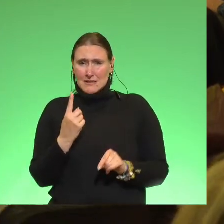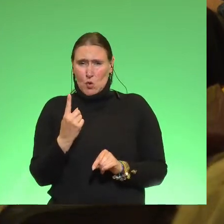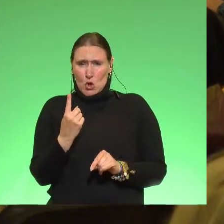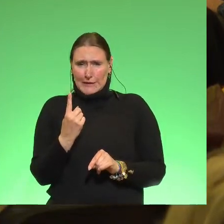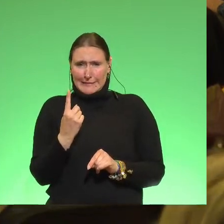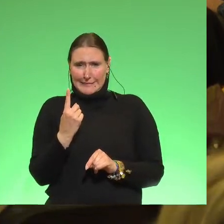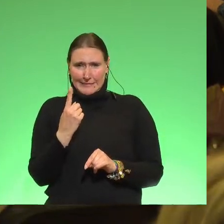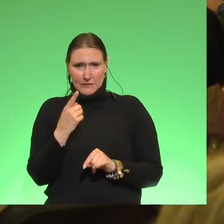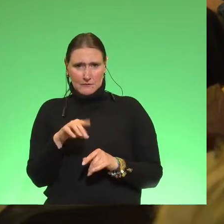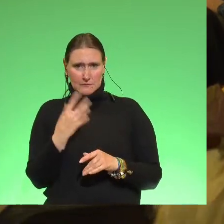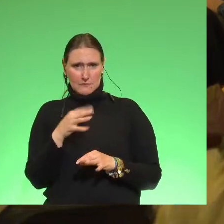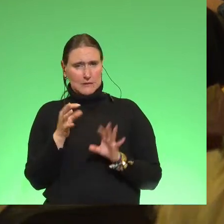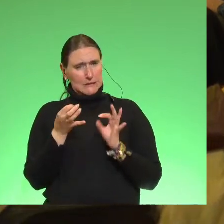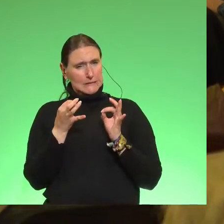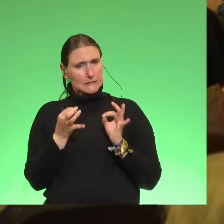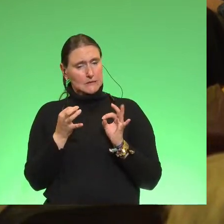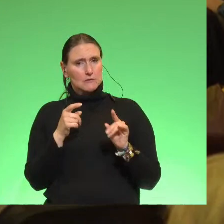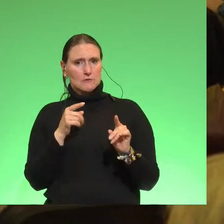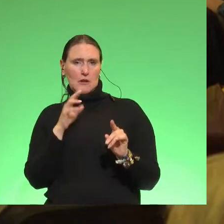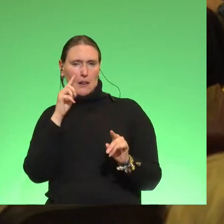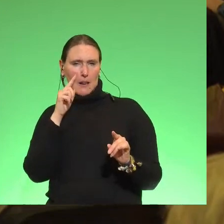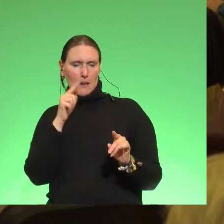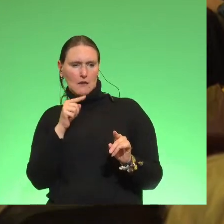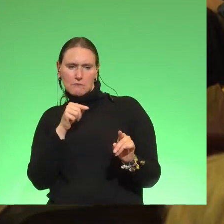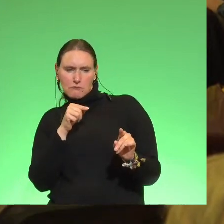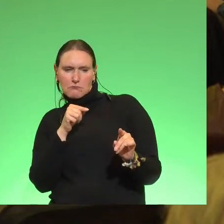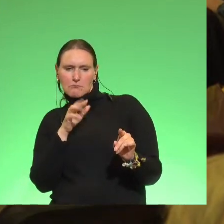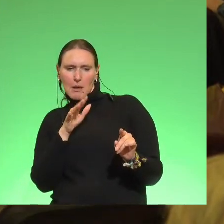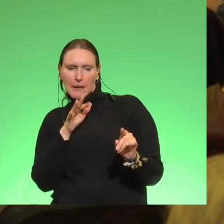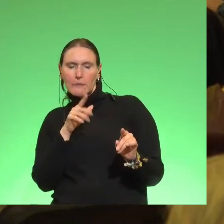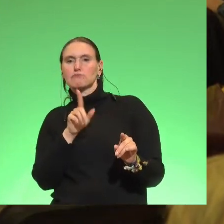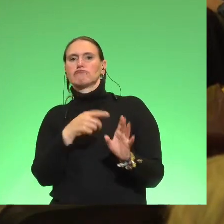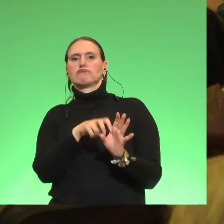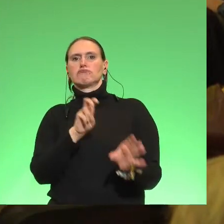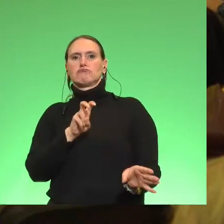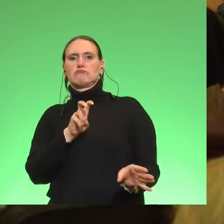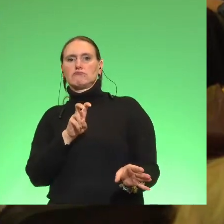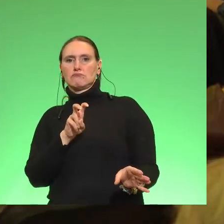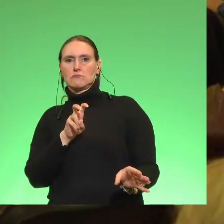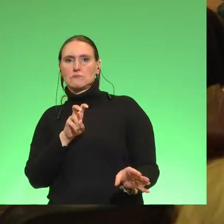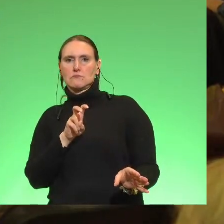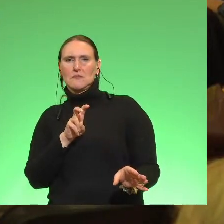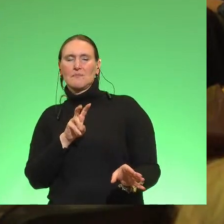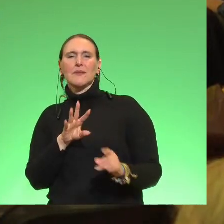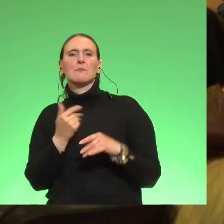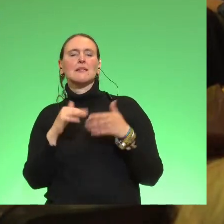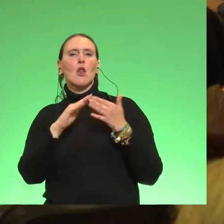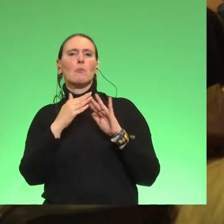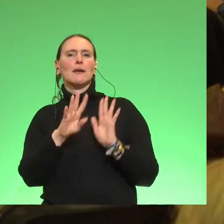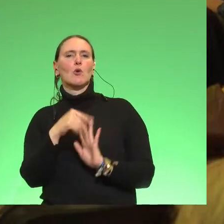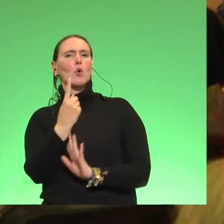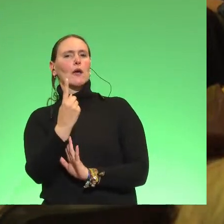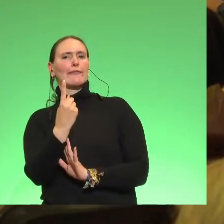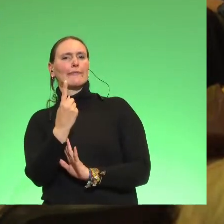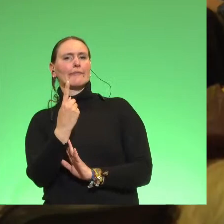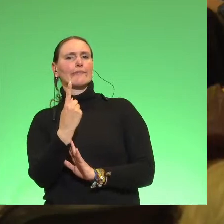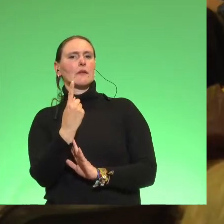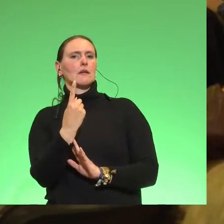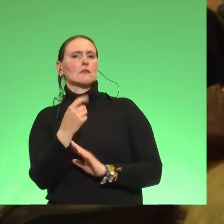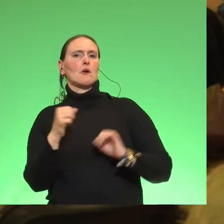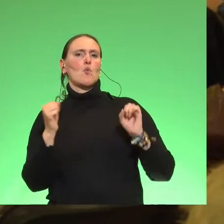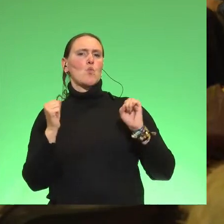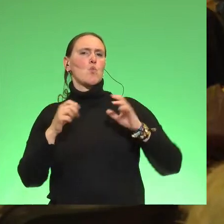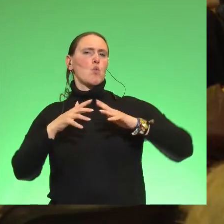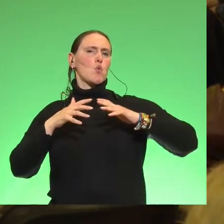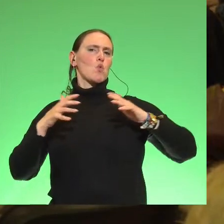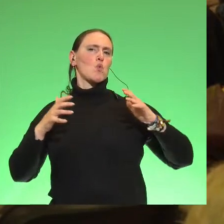this is also how I saw Lumbung 1 is a gigantic parliament with often